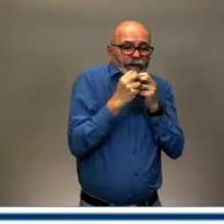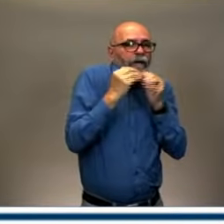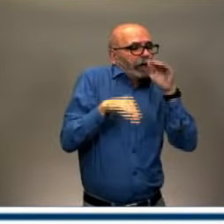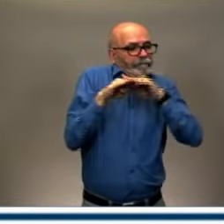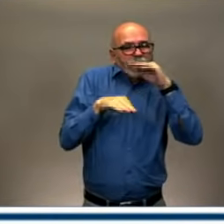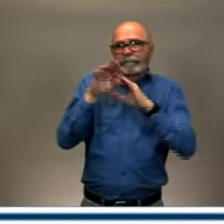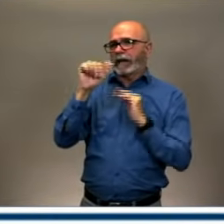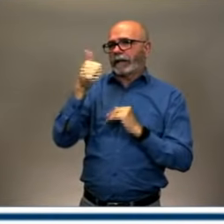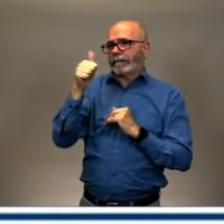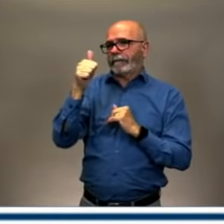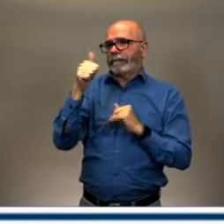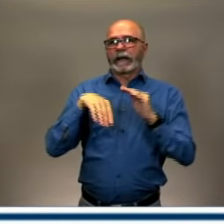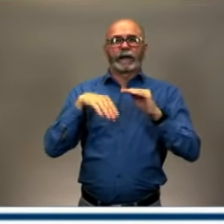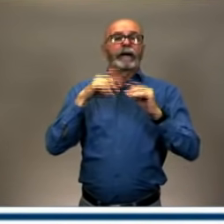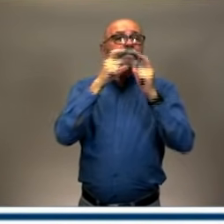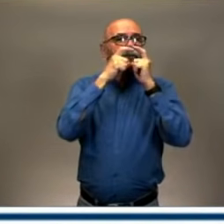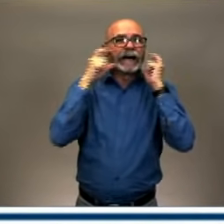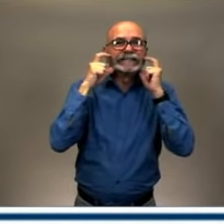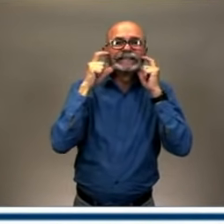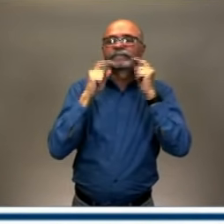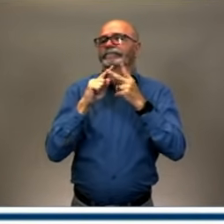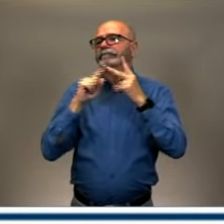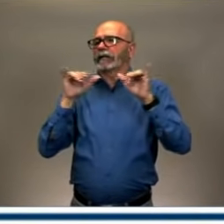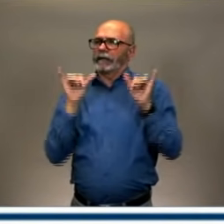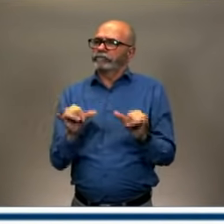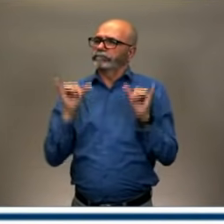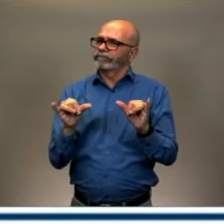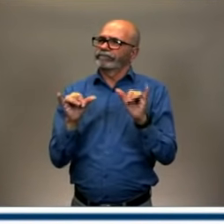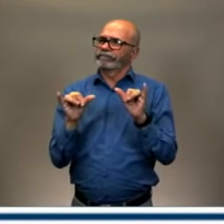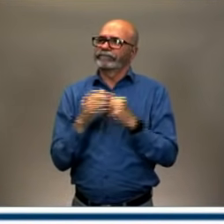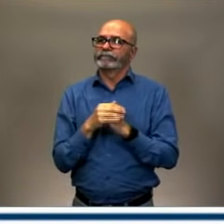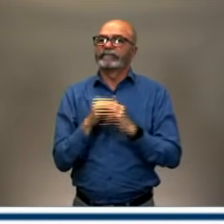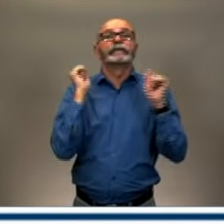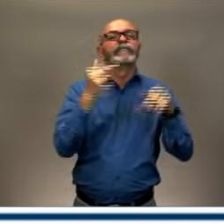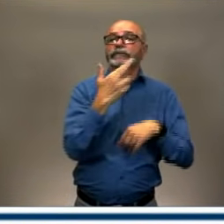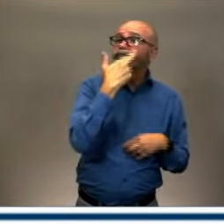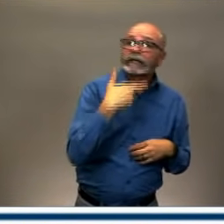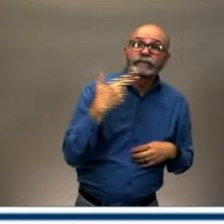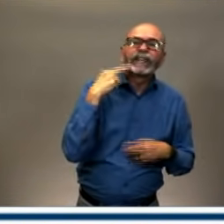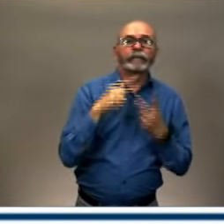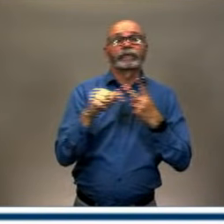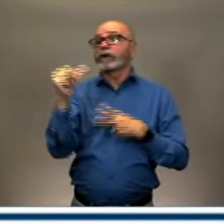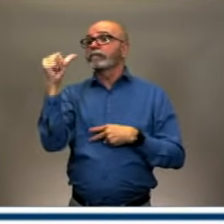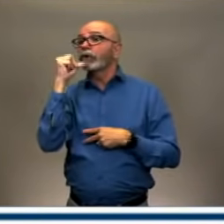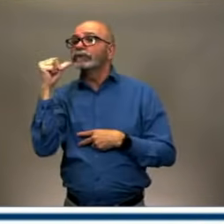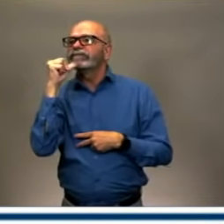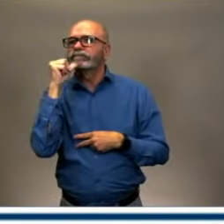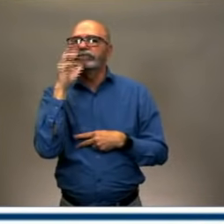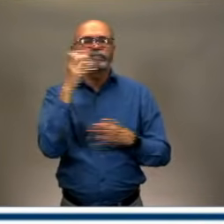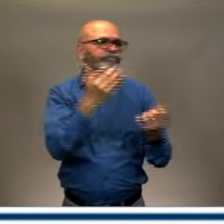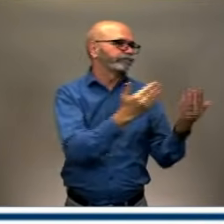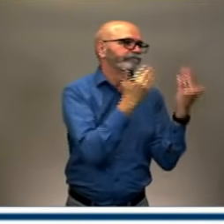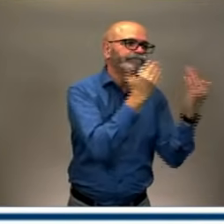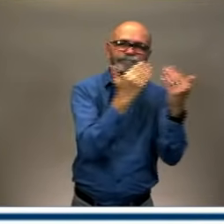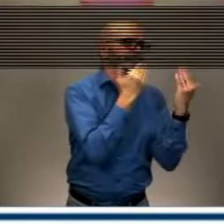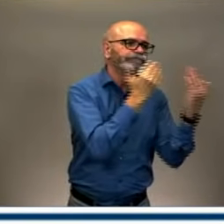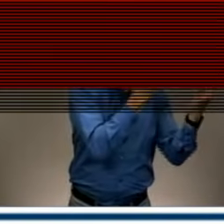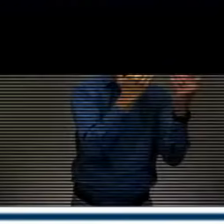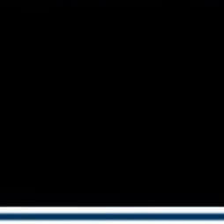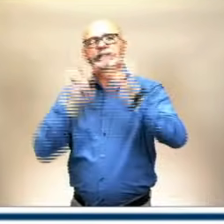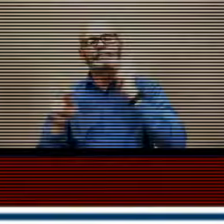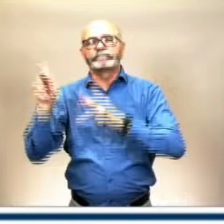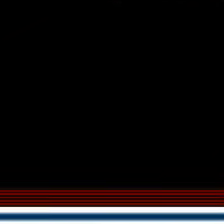etc. And I would like to thank the restaurant and licensed establishment operators across this province for working with